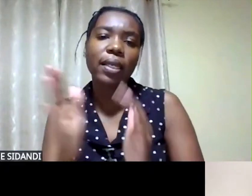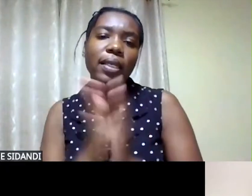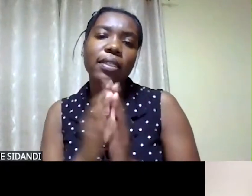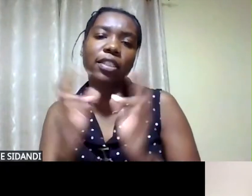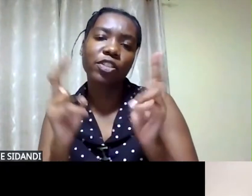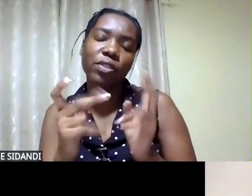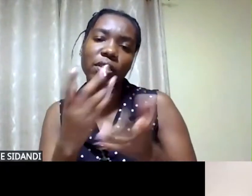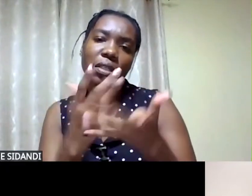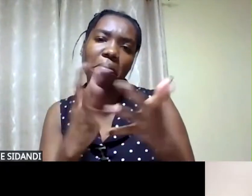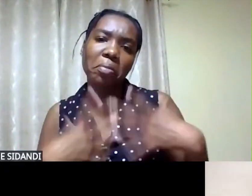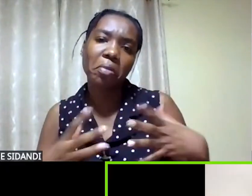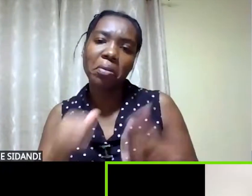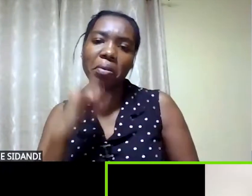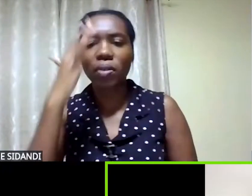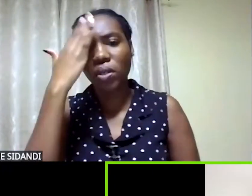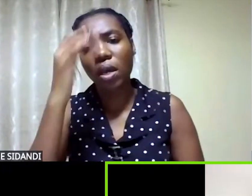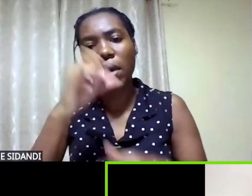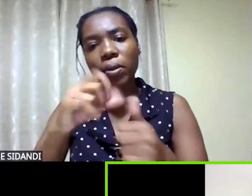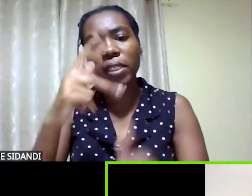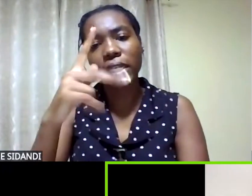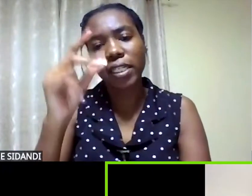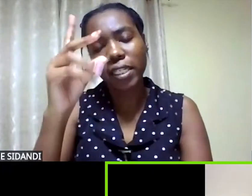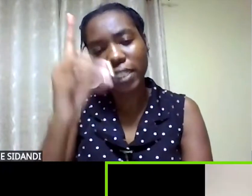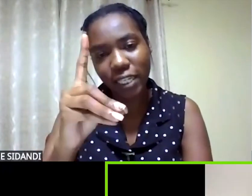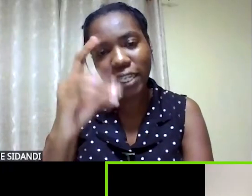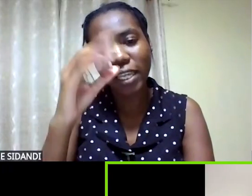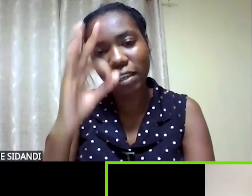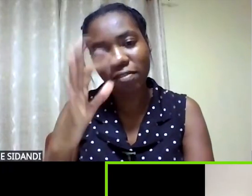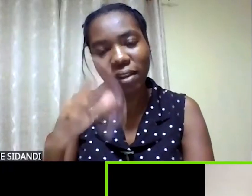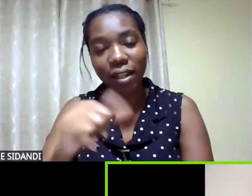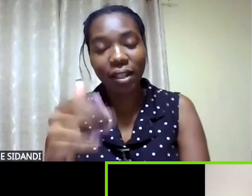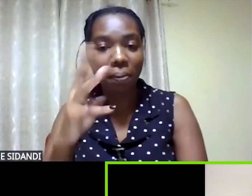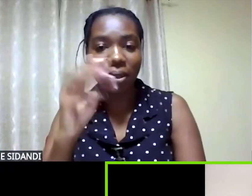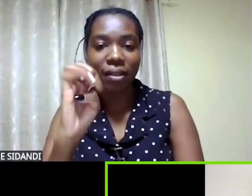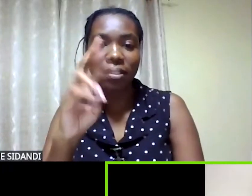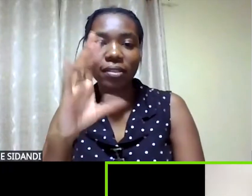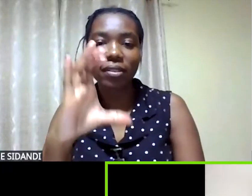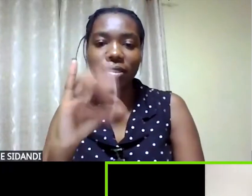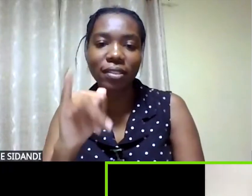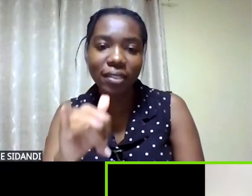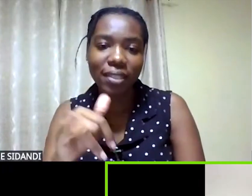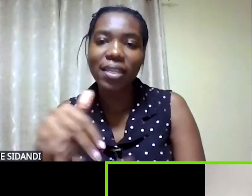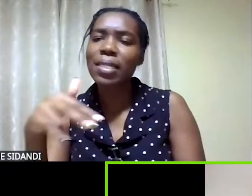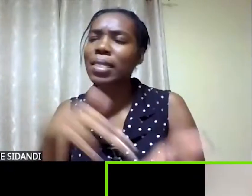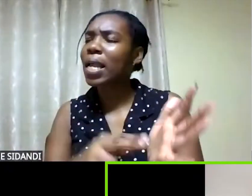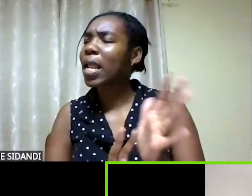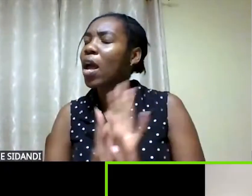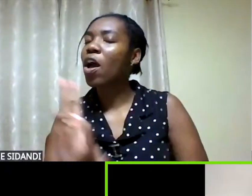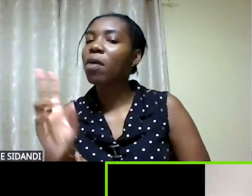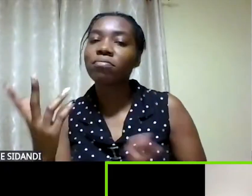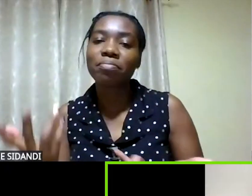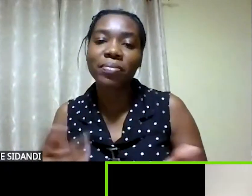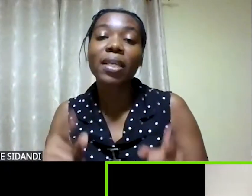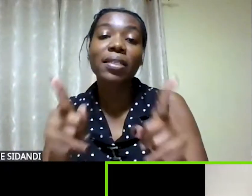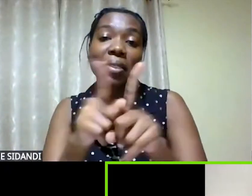know the existence of KDFs. I can see Massimo really saying that it's what stands out for them. Even me, I have